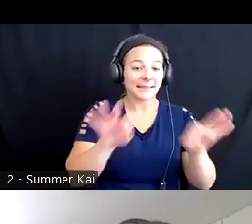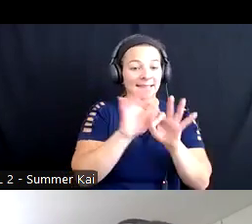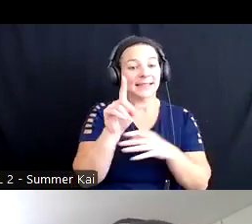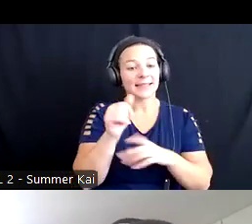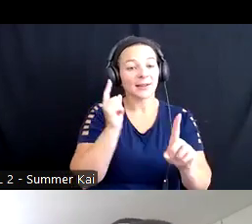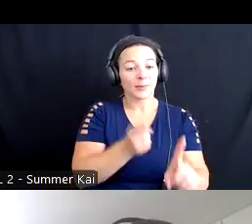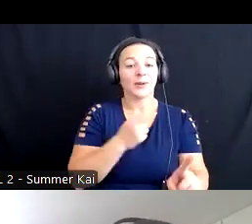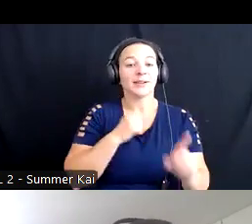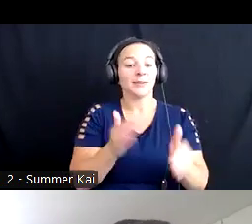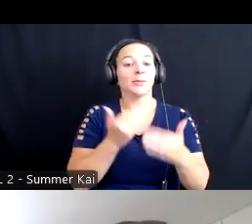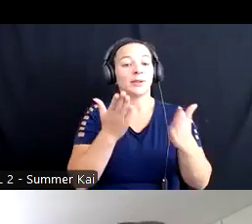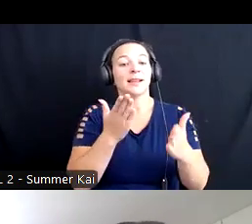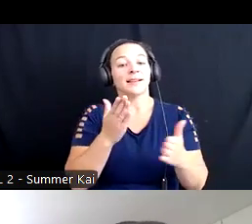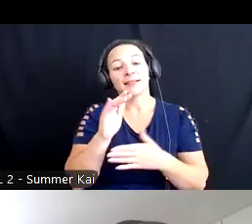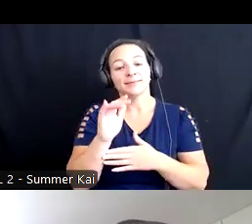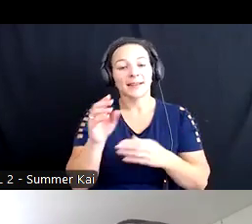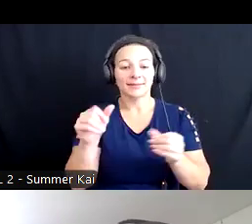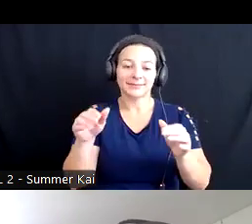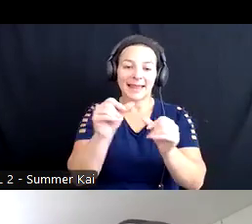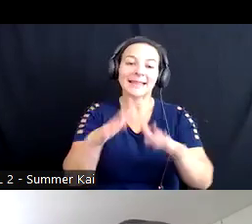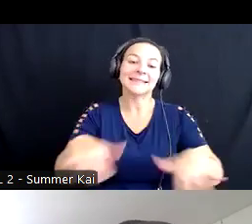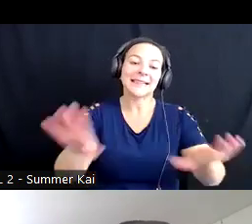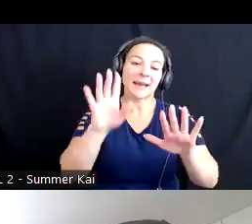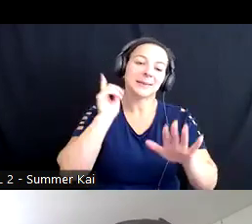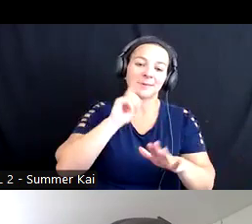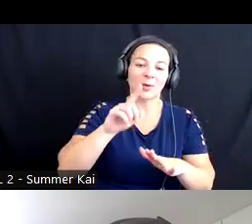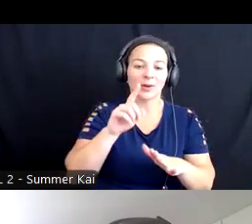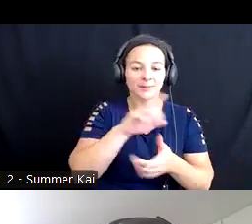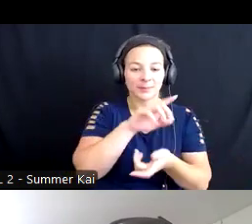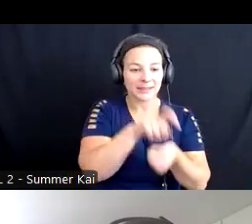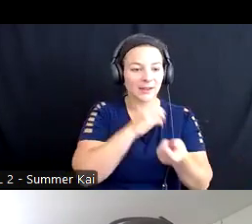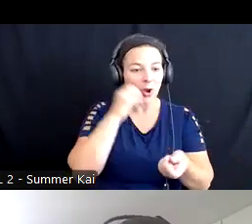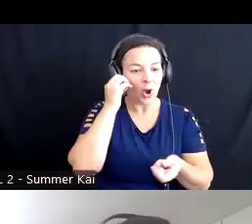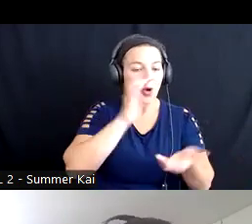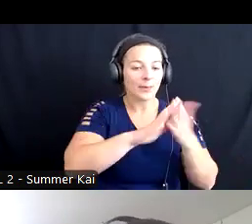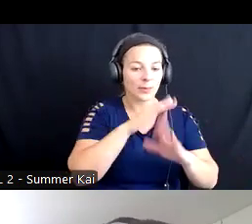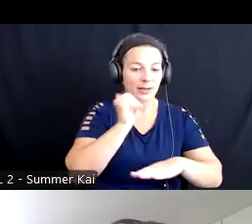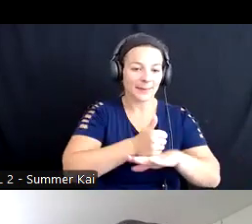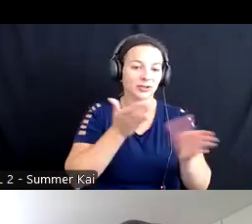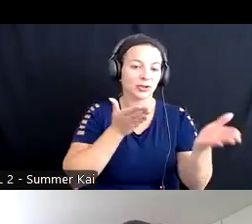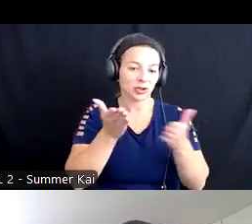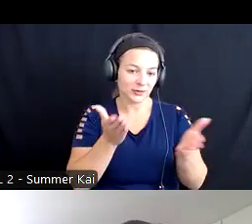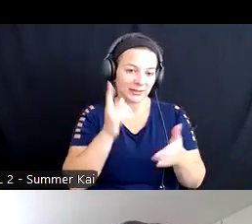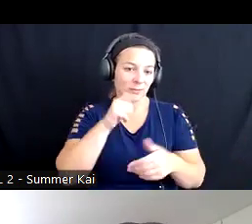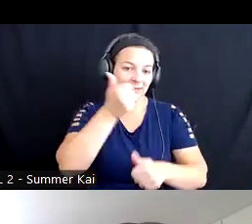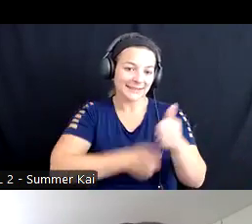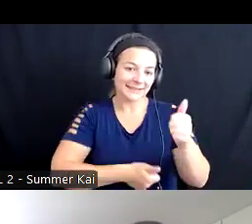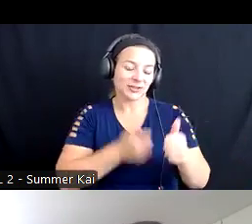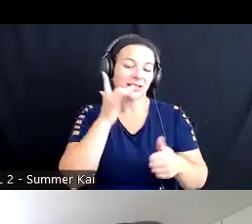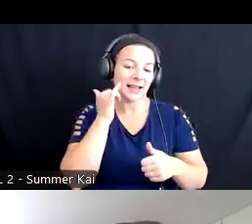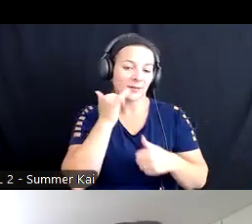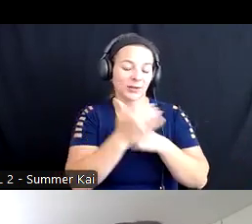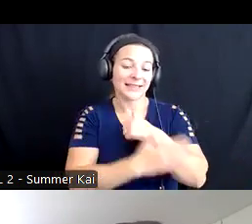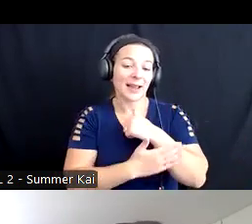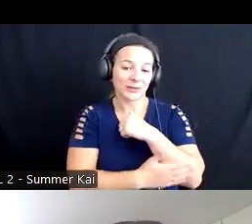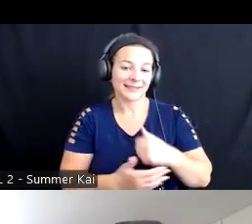of specified home and community-based services available in each California county. So as that implies, this tool is really